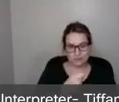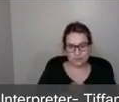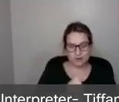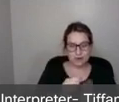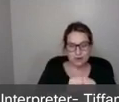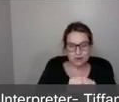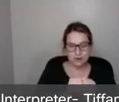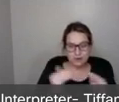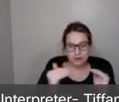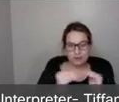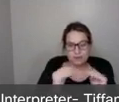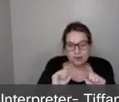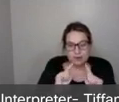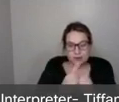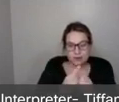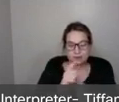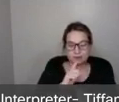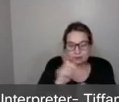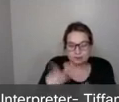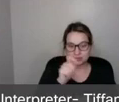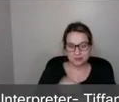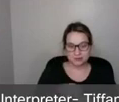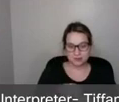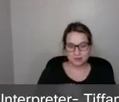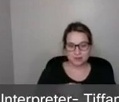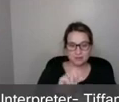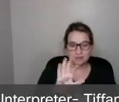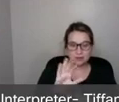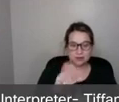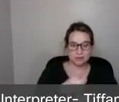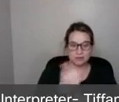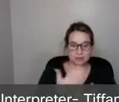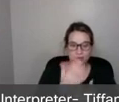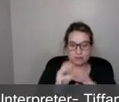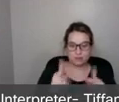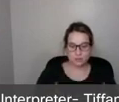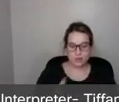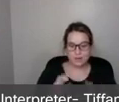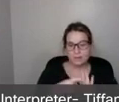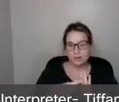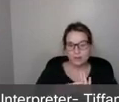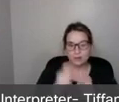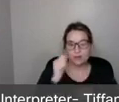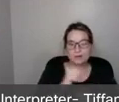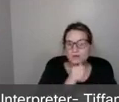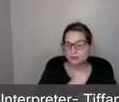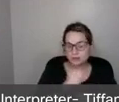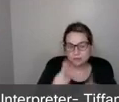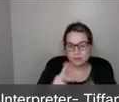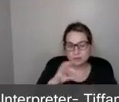Competitiveness and fairness of districts are the specific redistricting requirements the people of Arizona voted for in